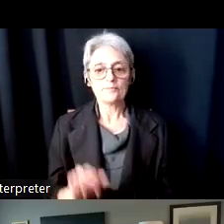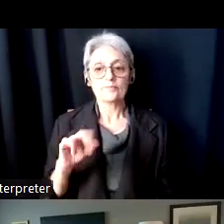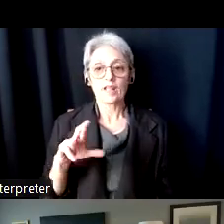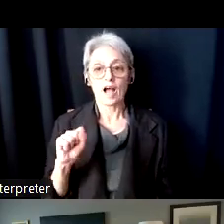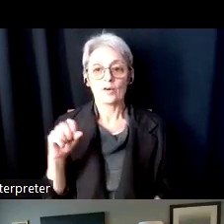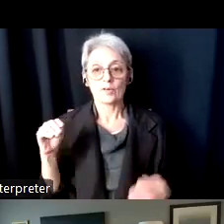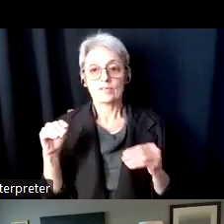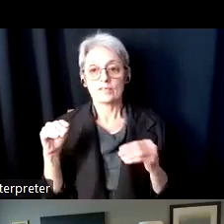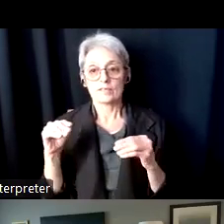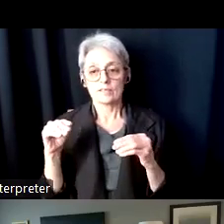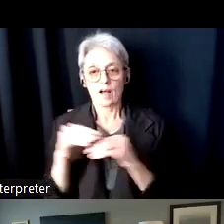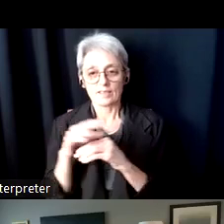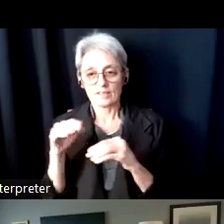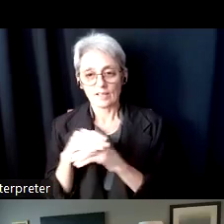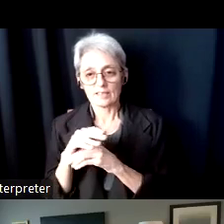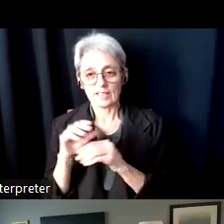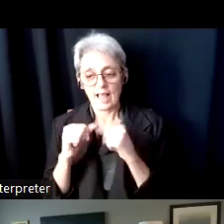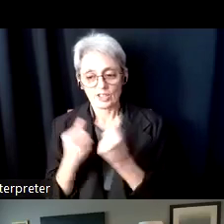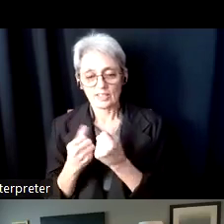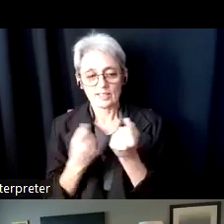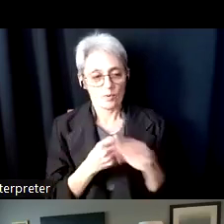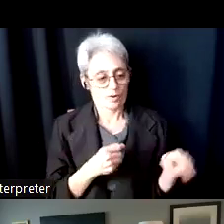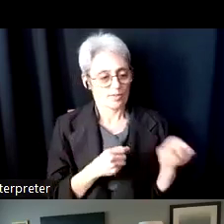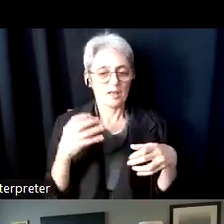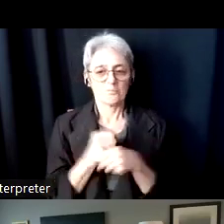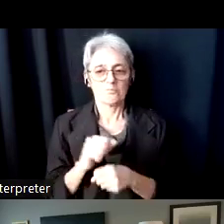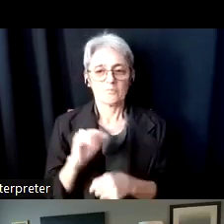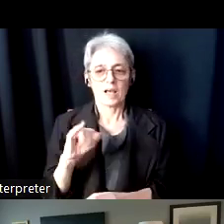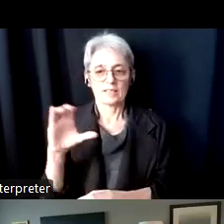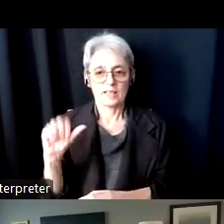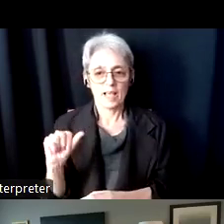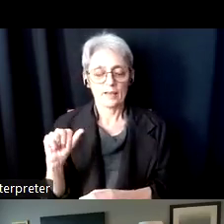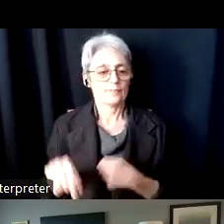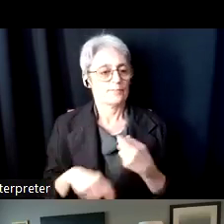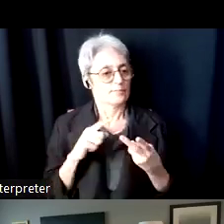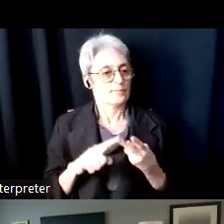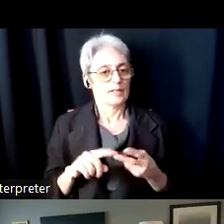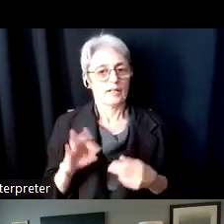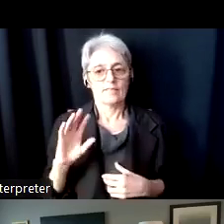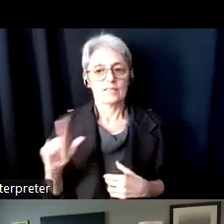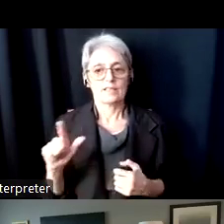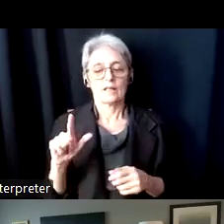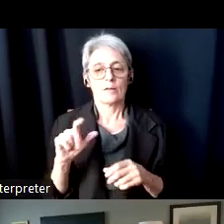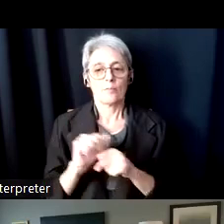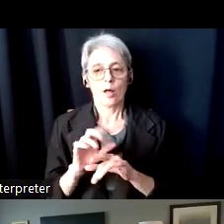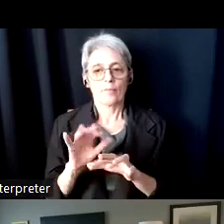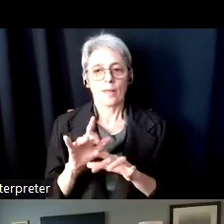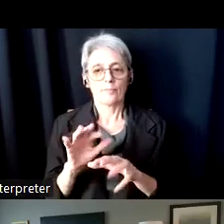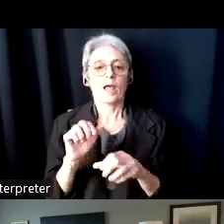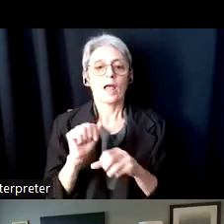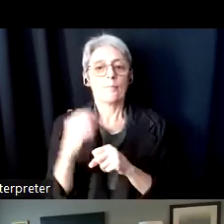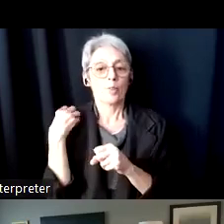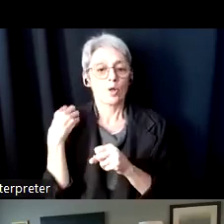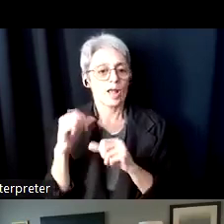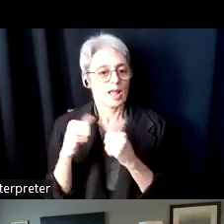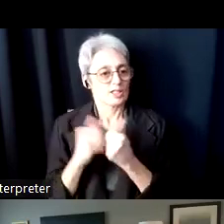consultant agencies, we call those ICAs, and fiscal employer agents, or FEAs. Workers